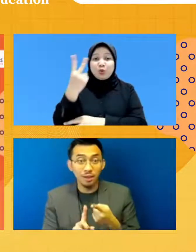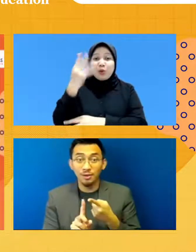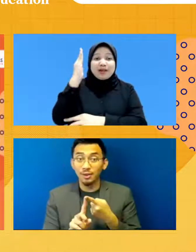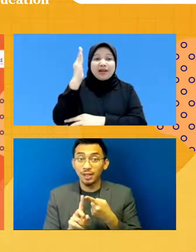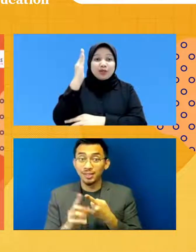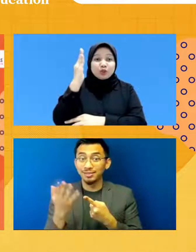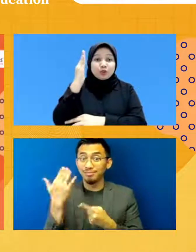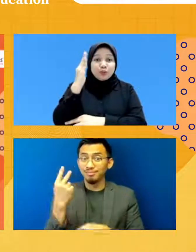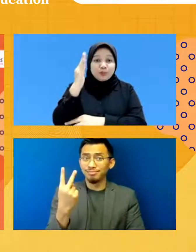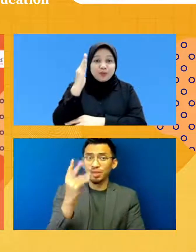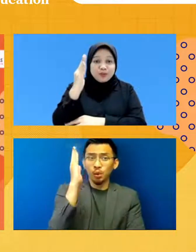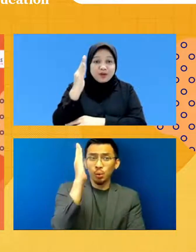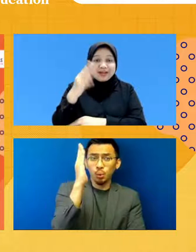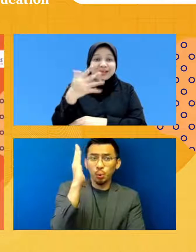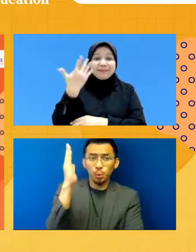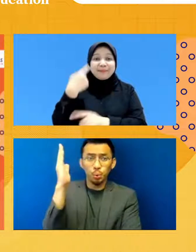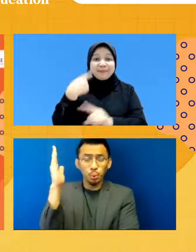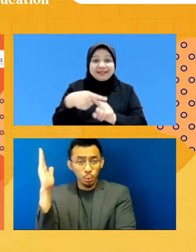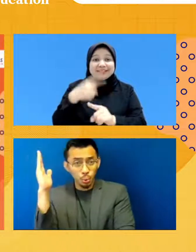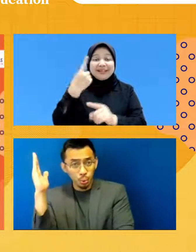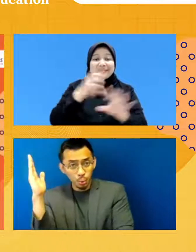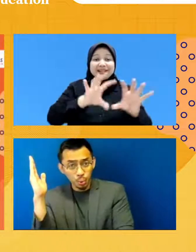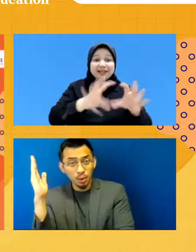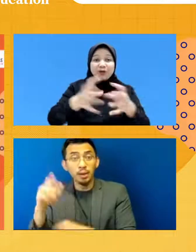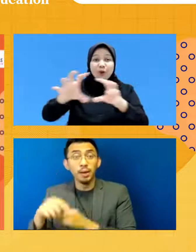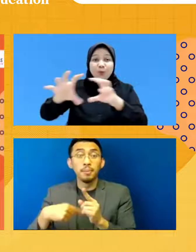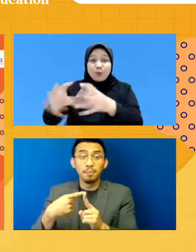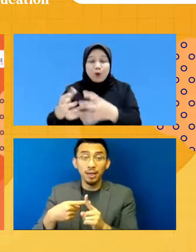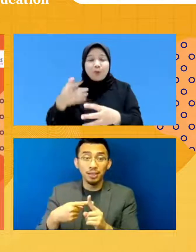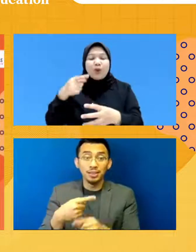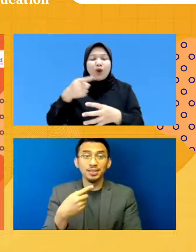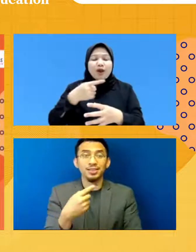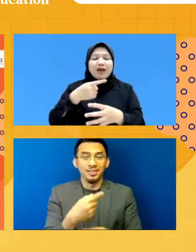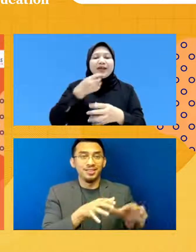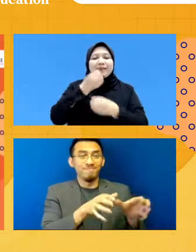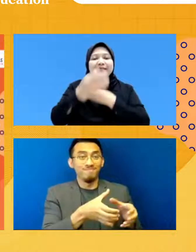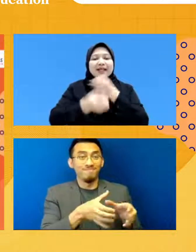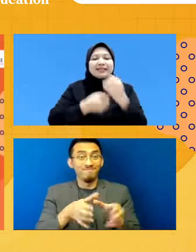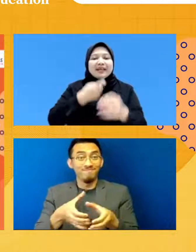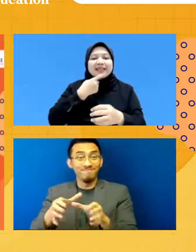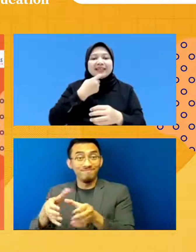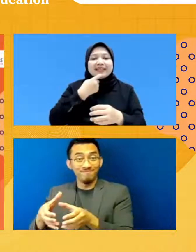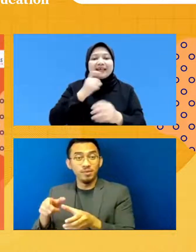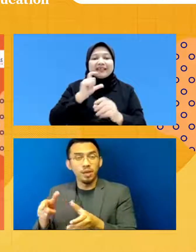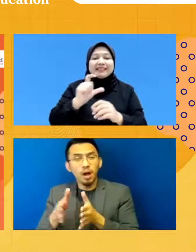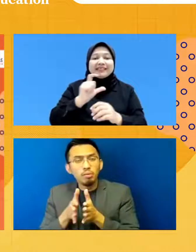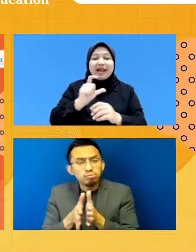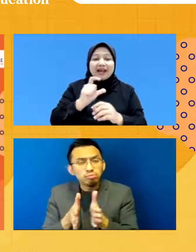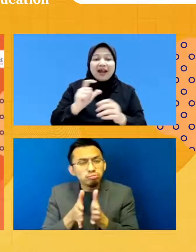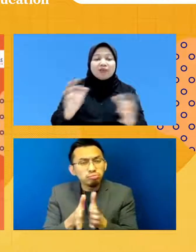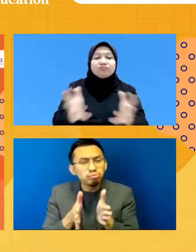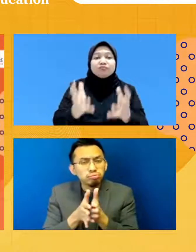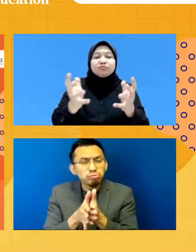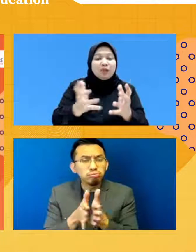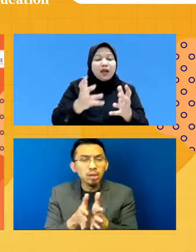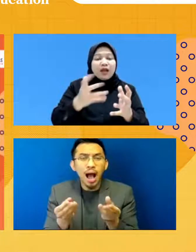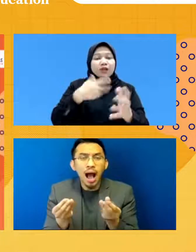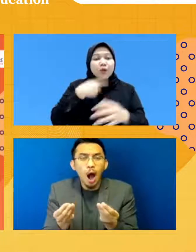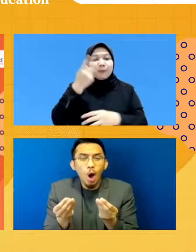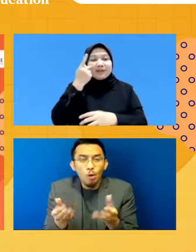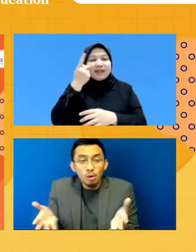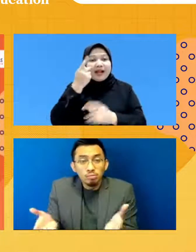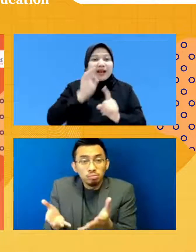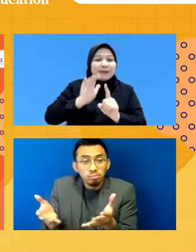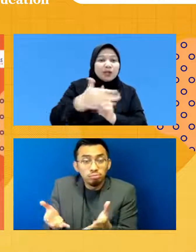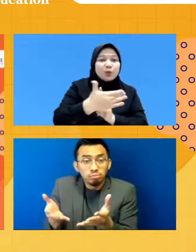rooms to provide guidance, which provided guidance for privacy, data protection, and safety. And